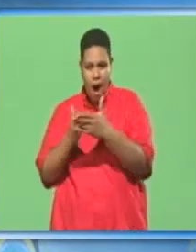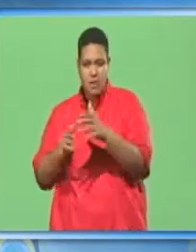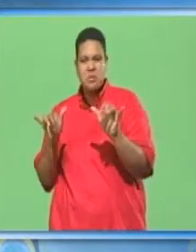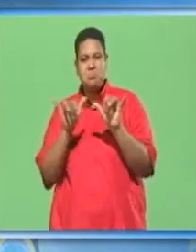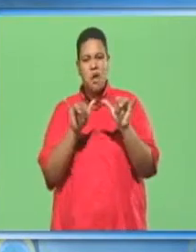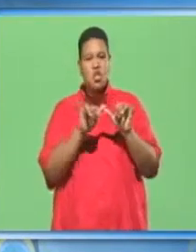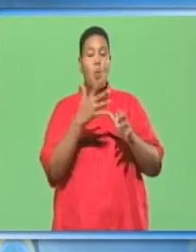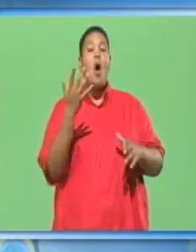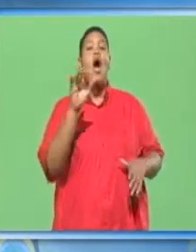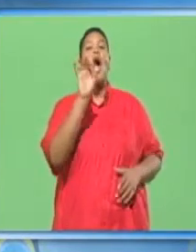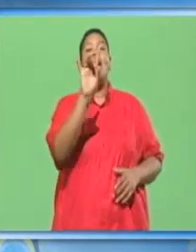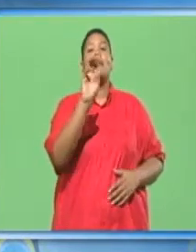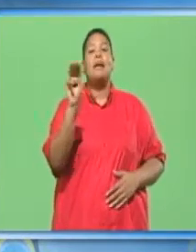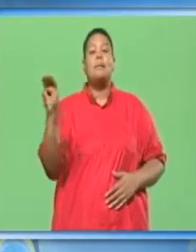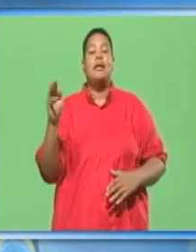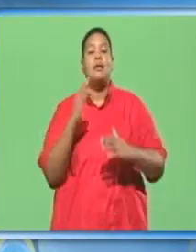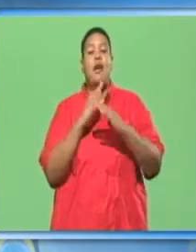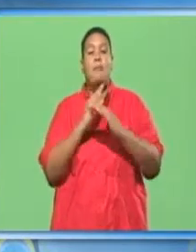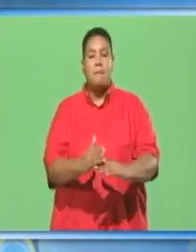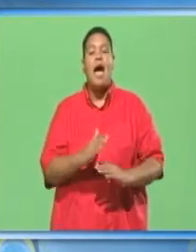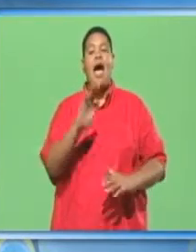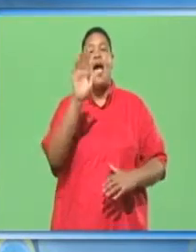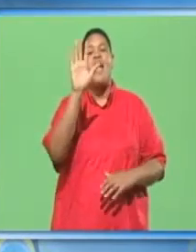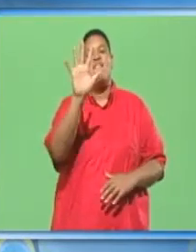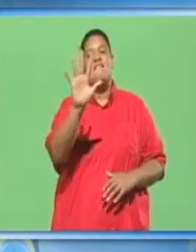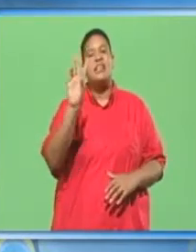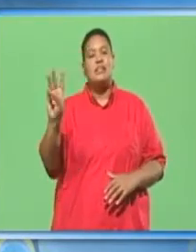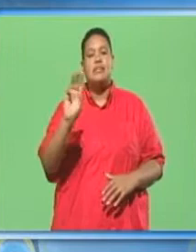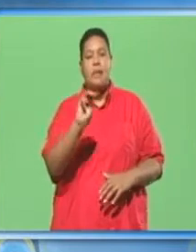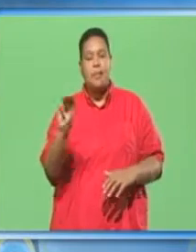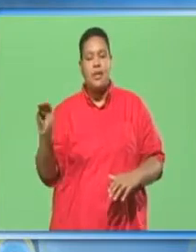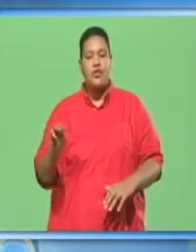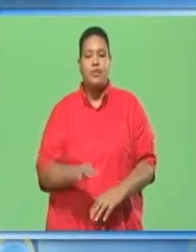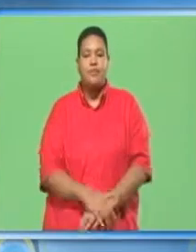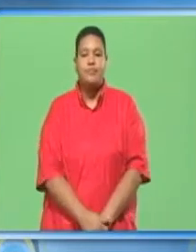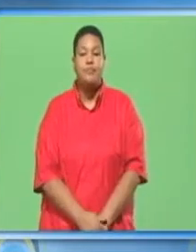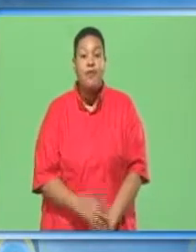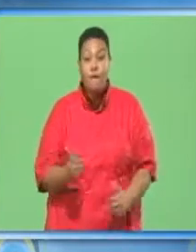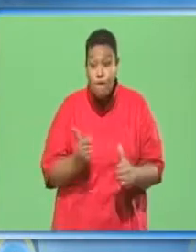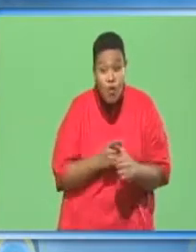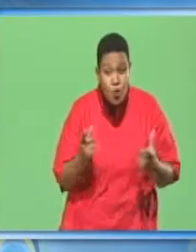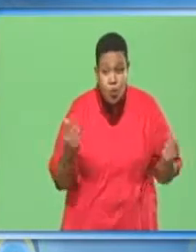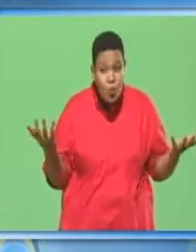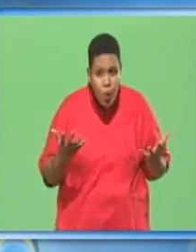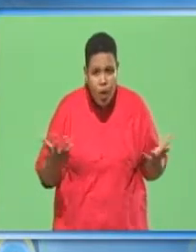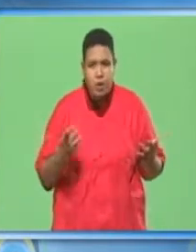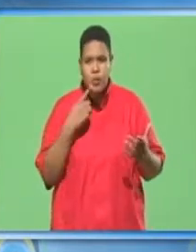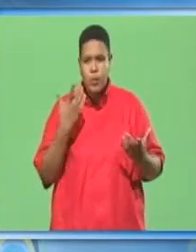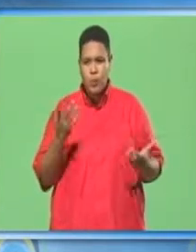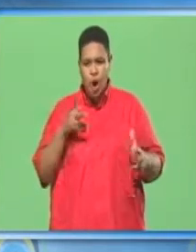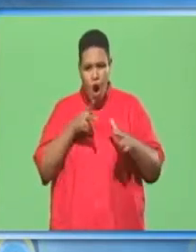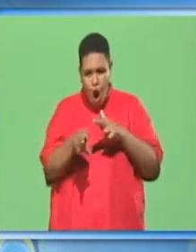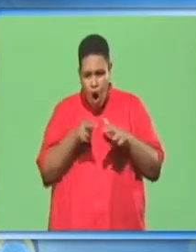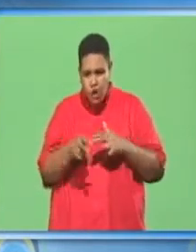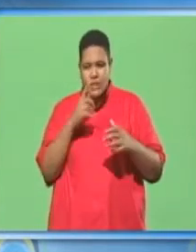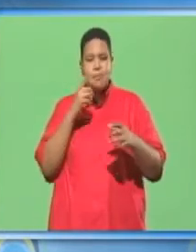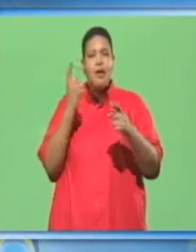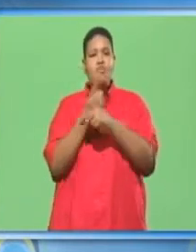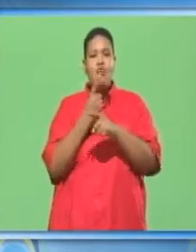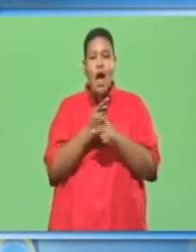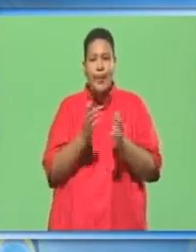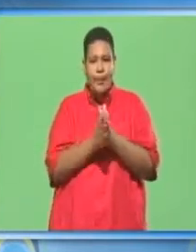measuring 800 millimeter by 56 millimeter. First, we will rip to get the required